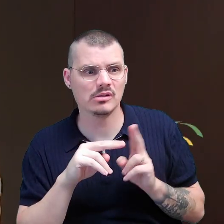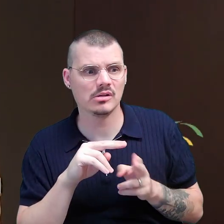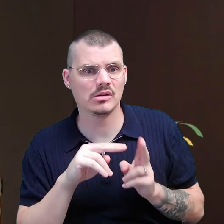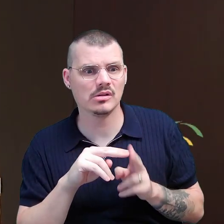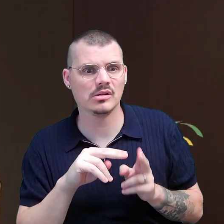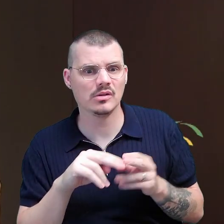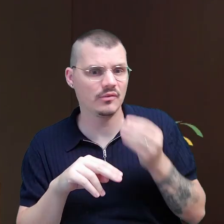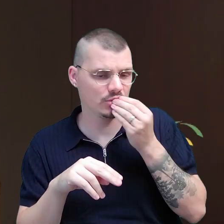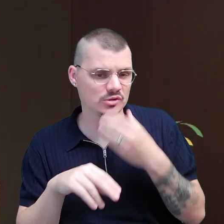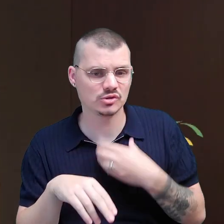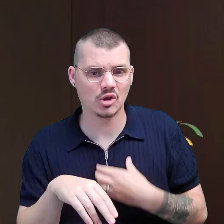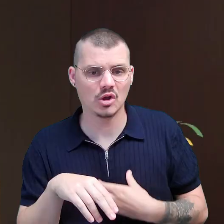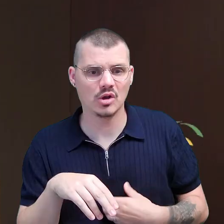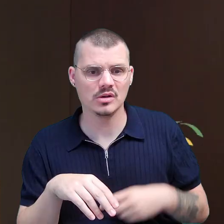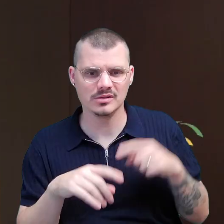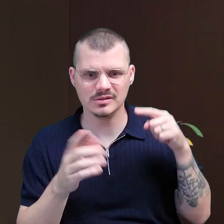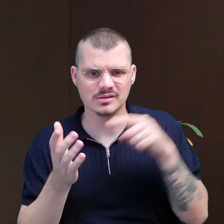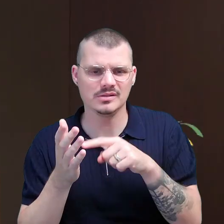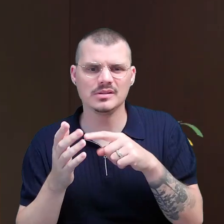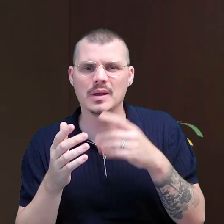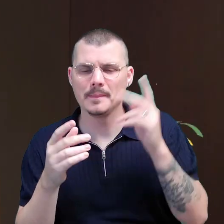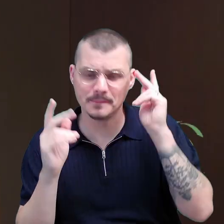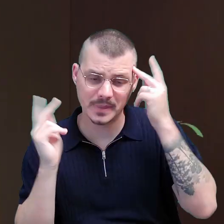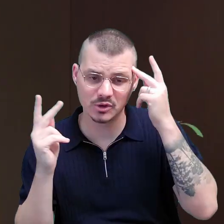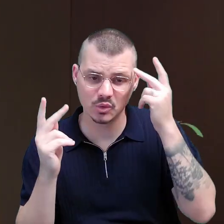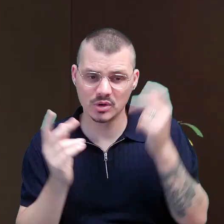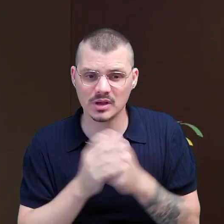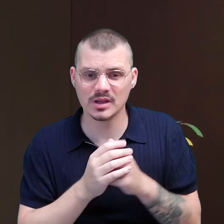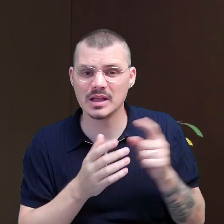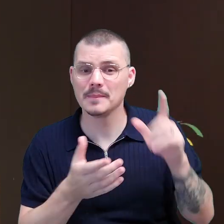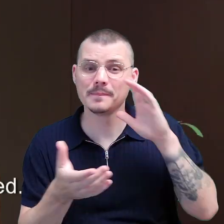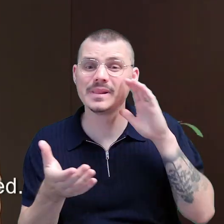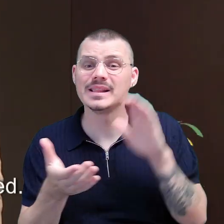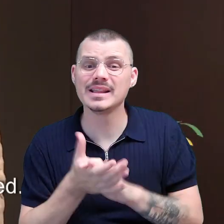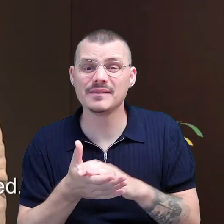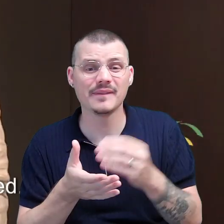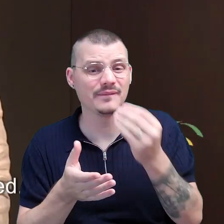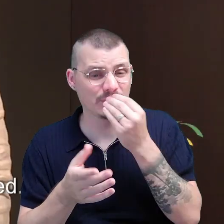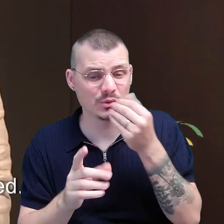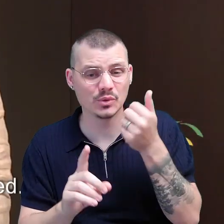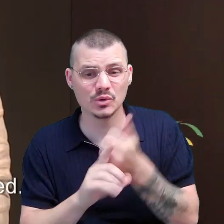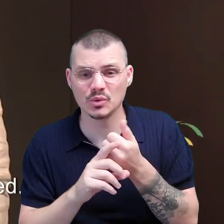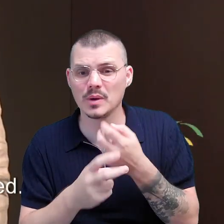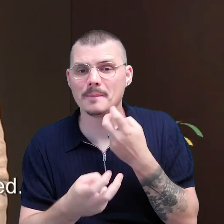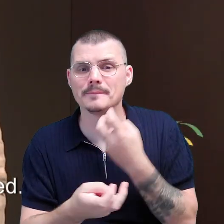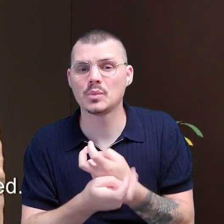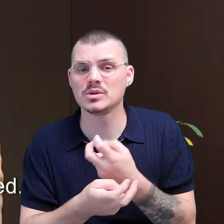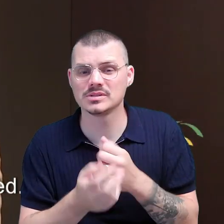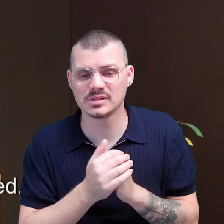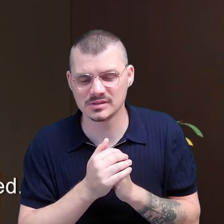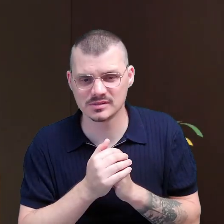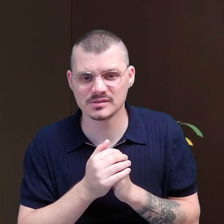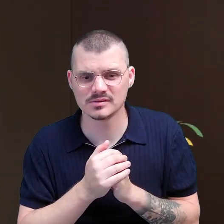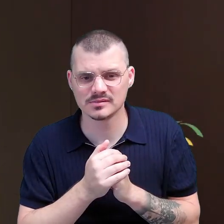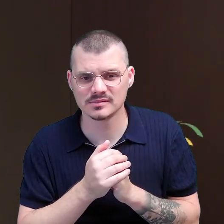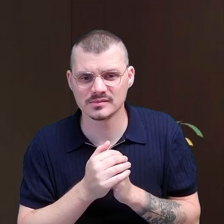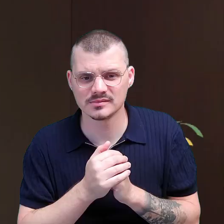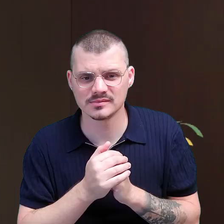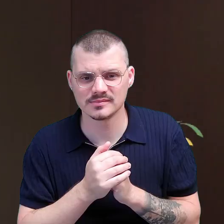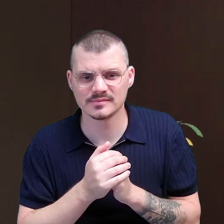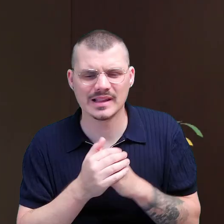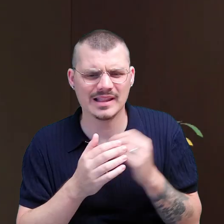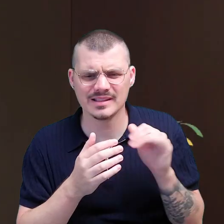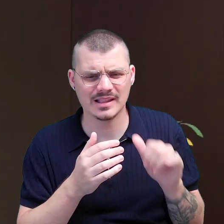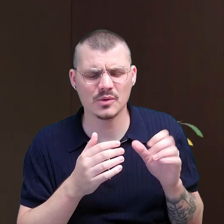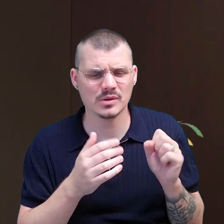to lose weight and starve himself because of paranoia. He believed his food was being poisoned.